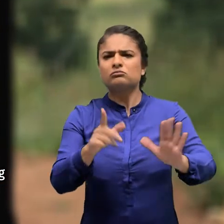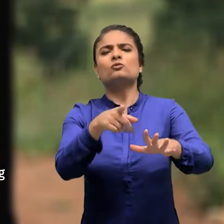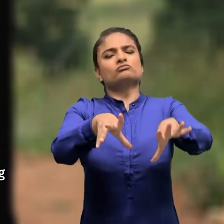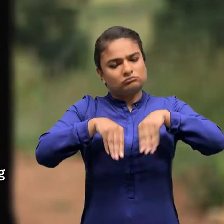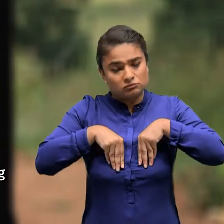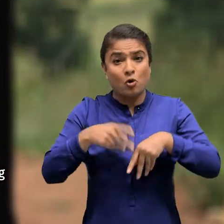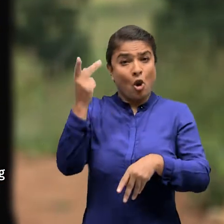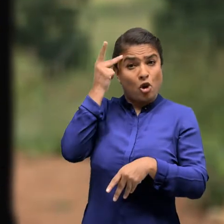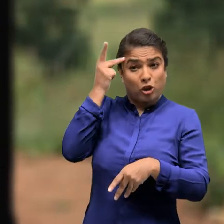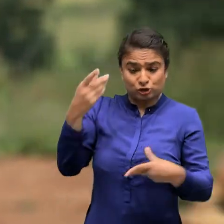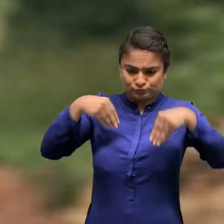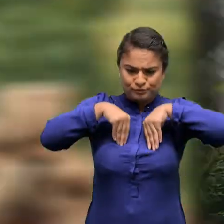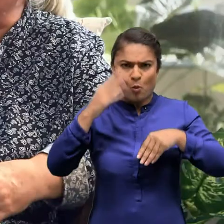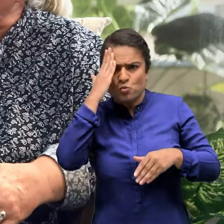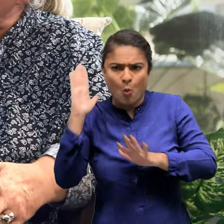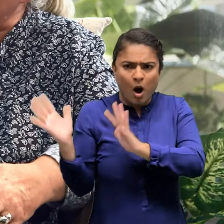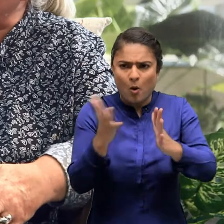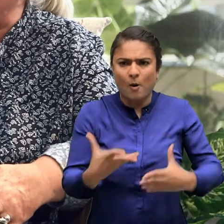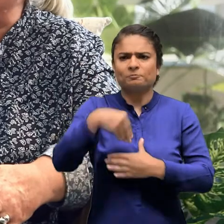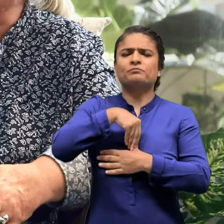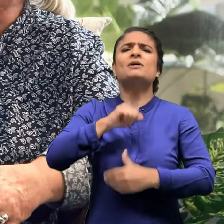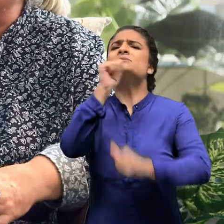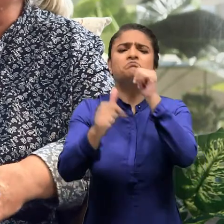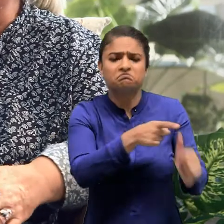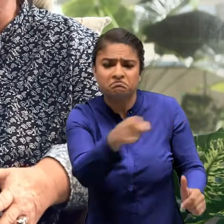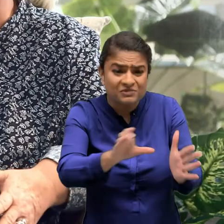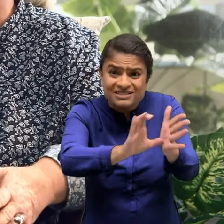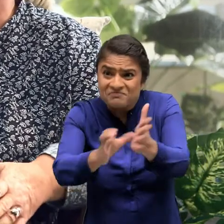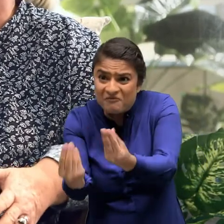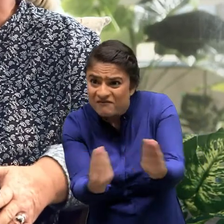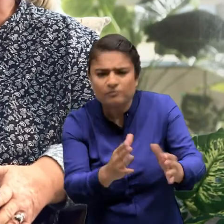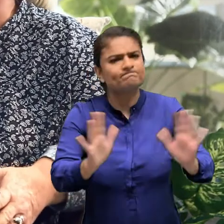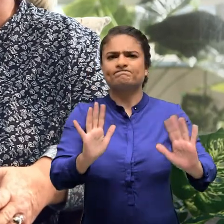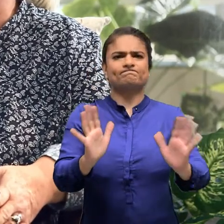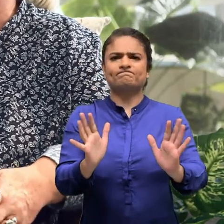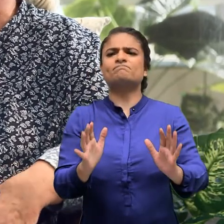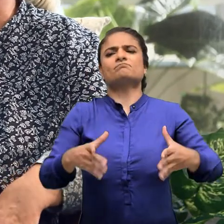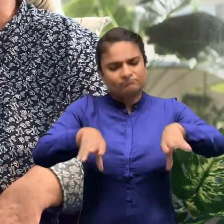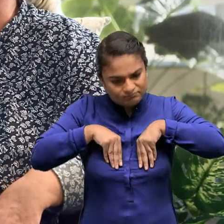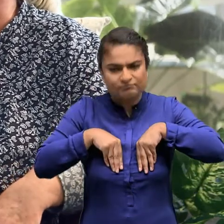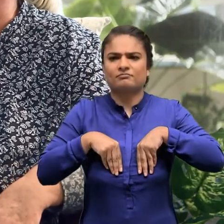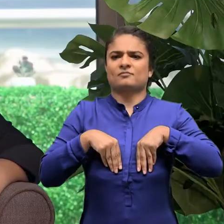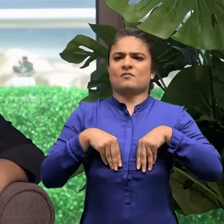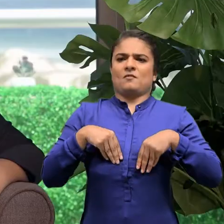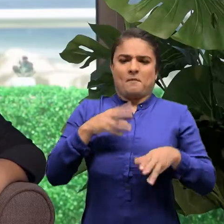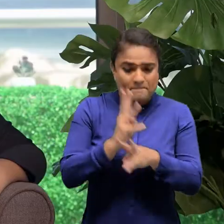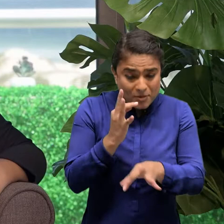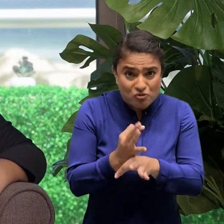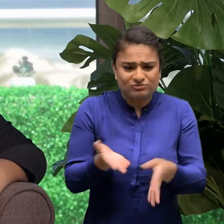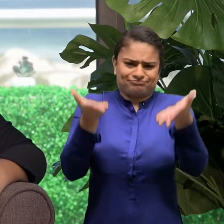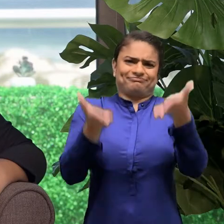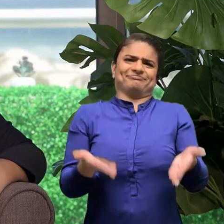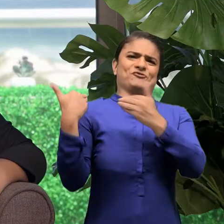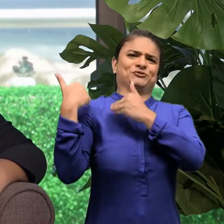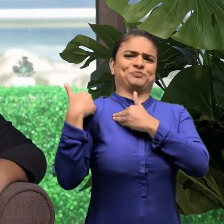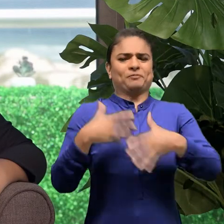how to work with your child and bring out the best in your child, regardless of whether they have a disability or not, is truly